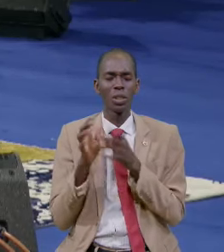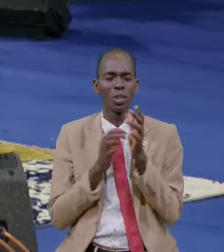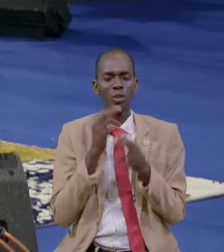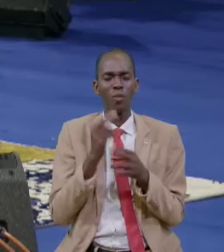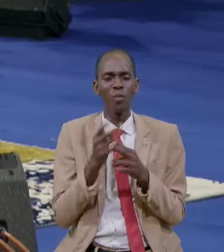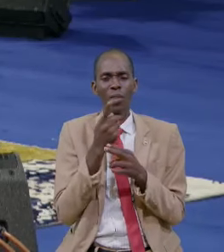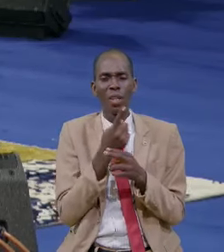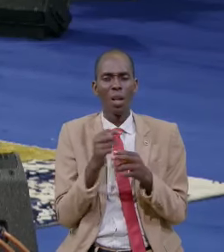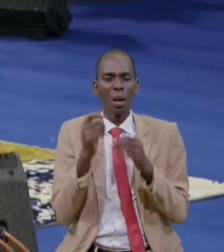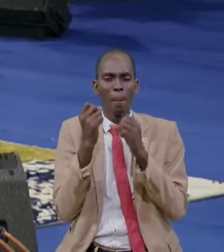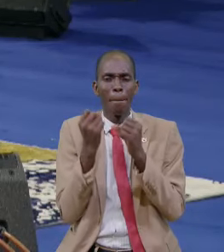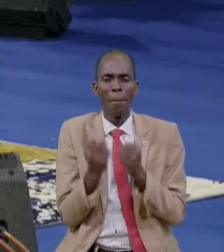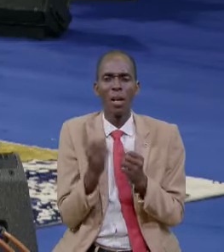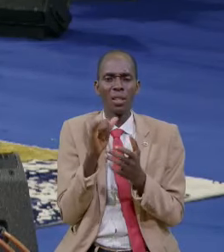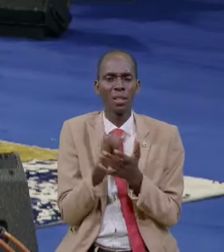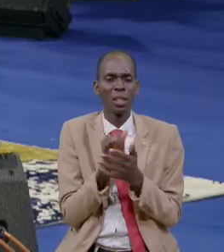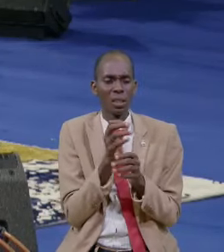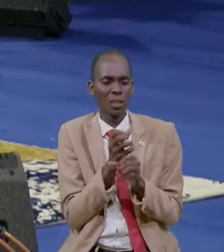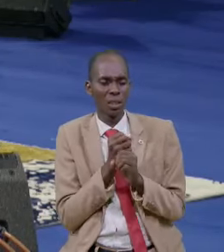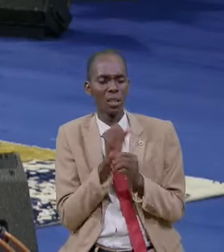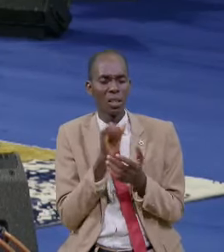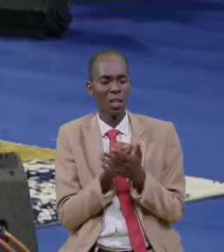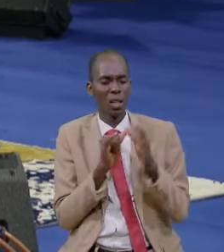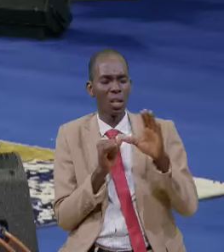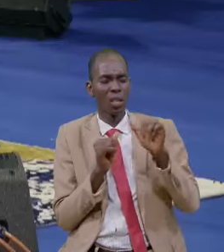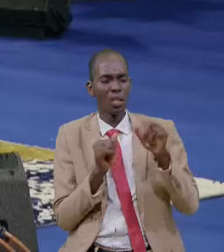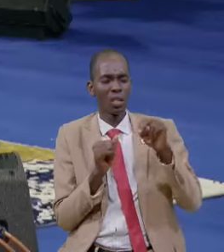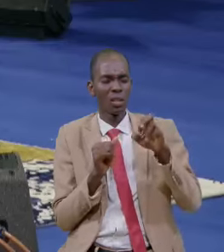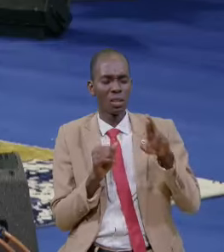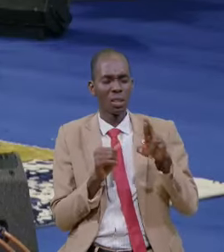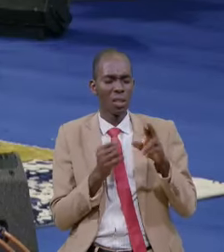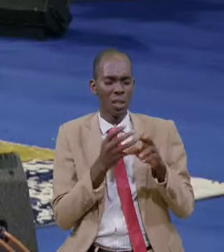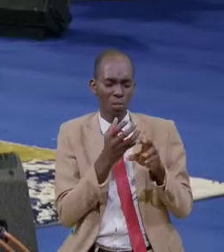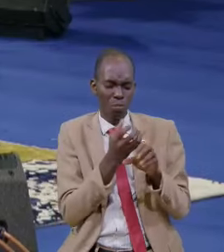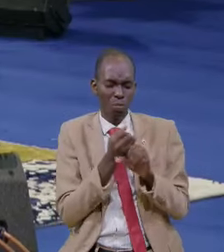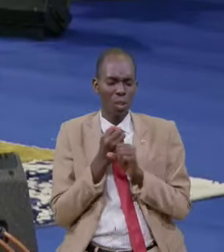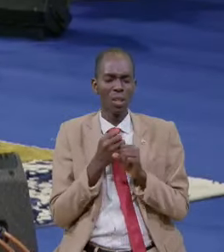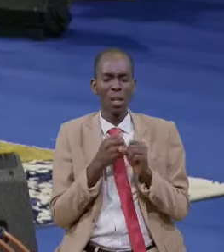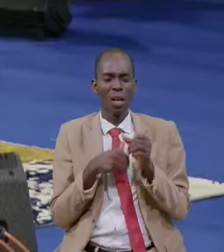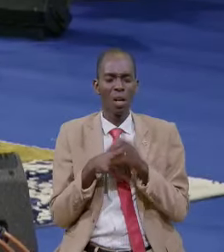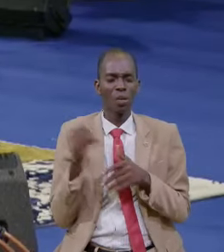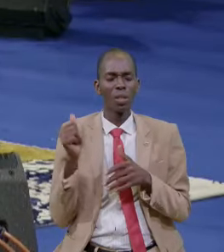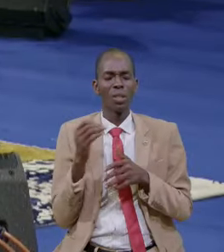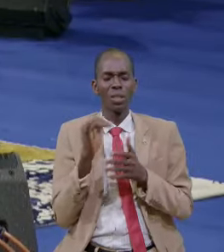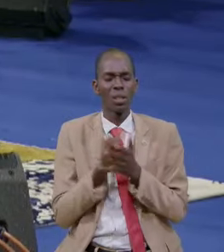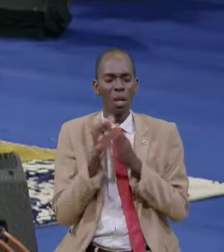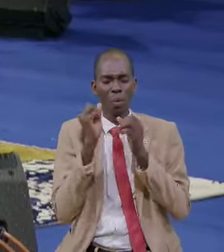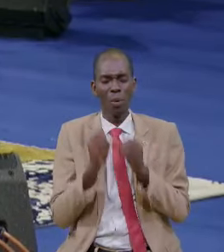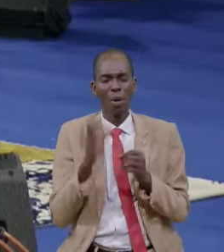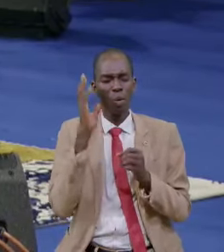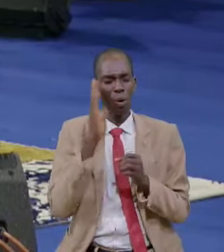gets that cancer extracted neatly away, that power will work in